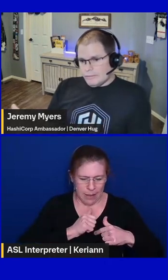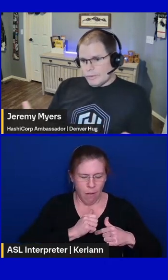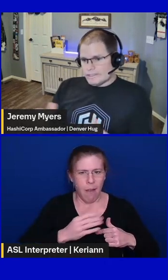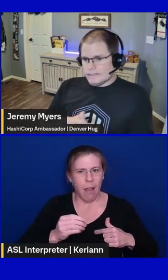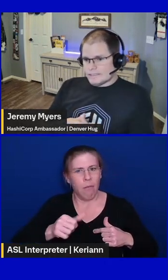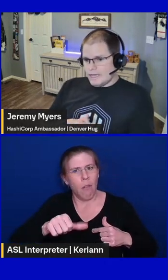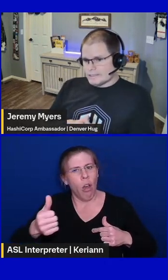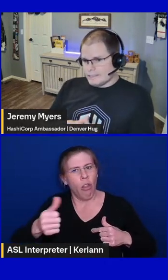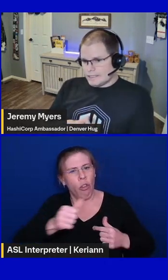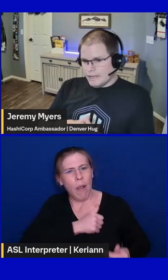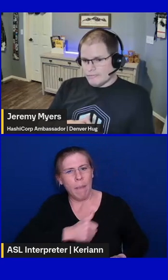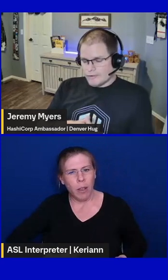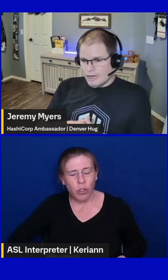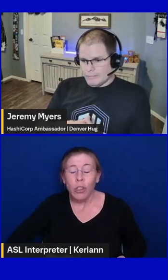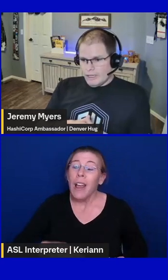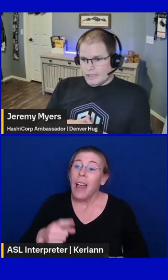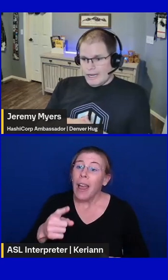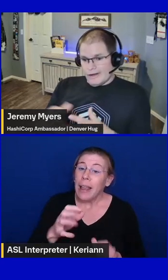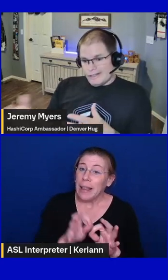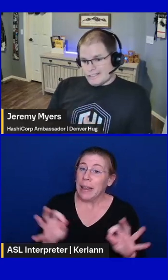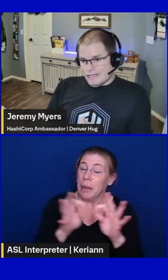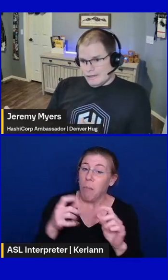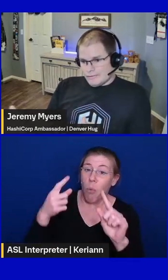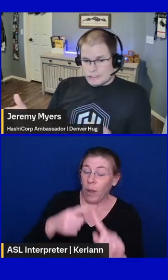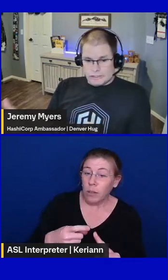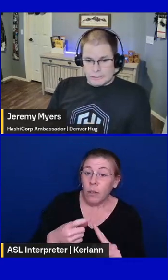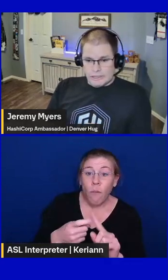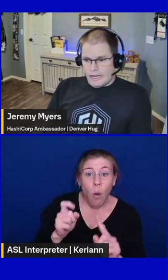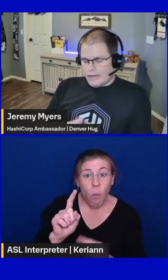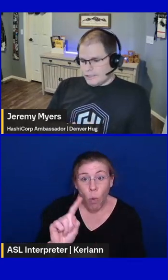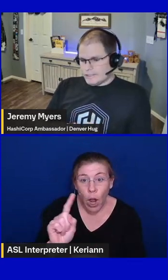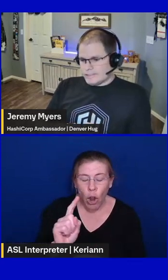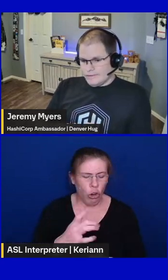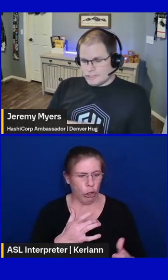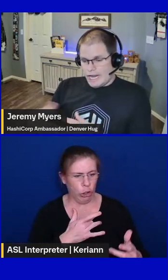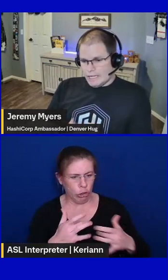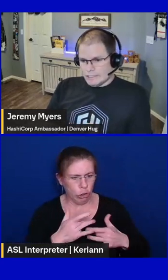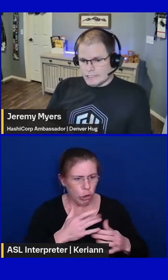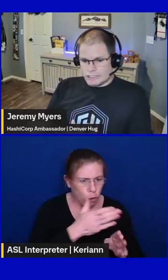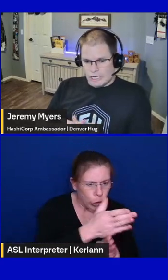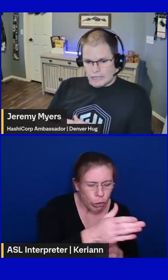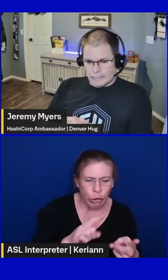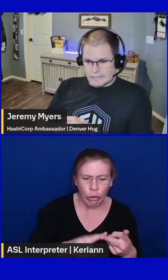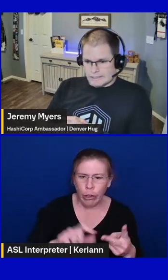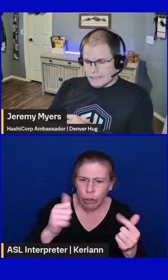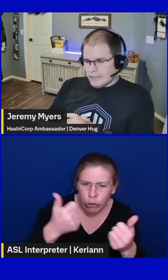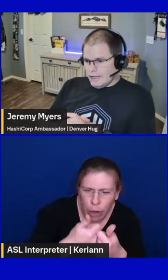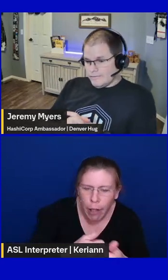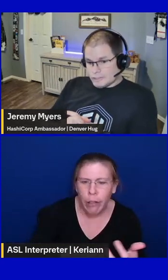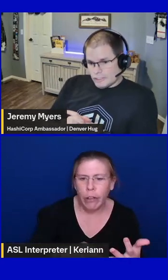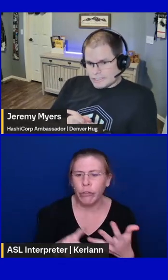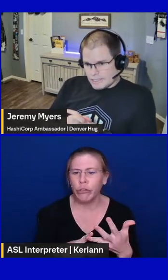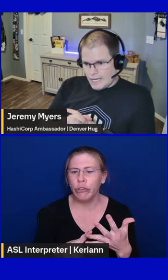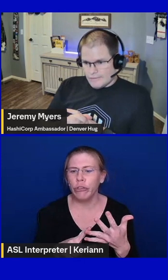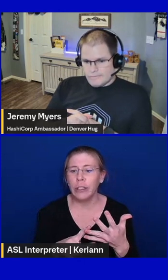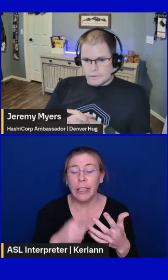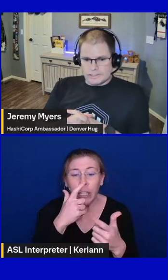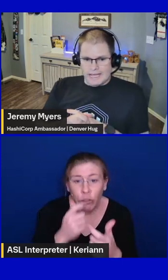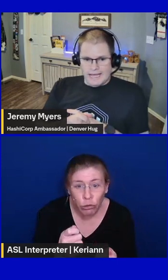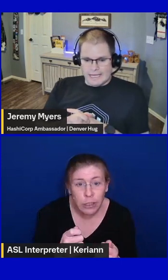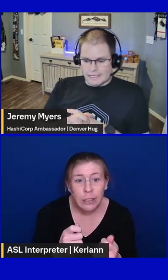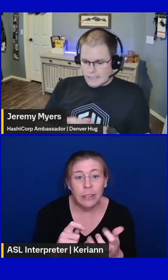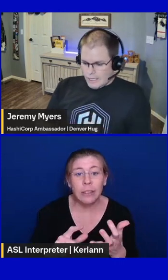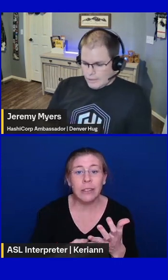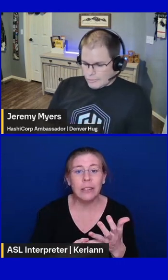the key points in this talk today come from areas of concern, areas of challenge, areas of interest that